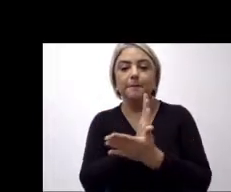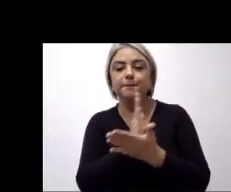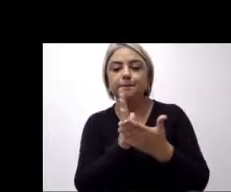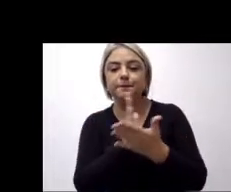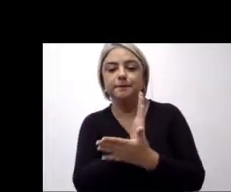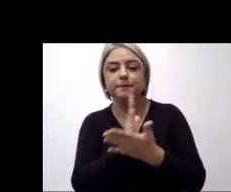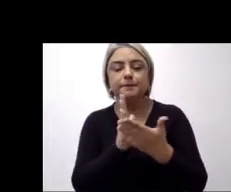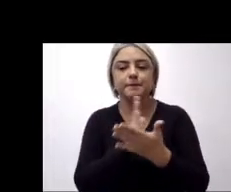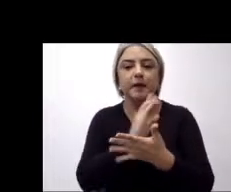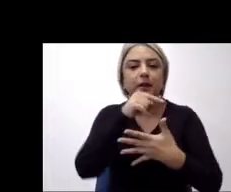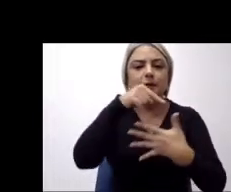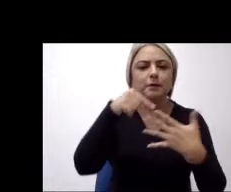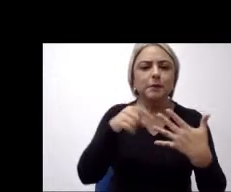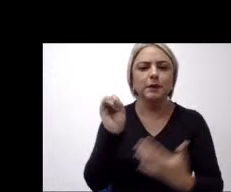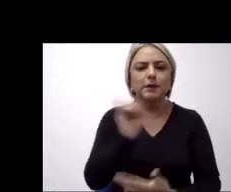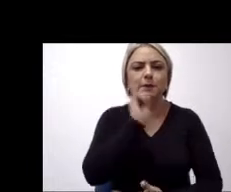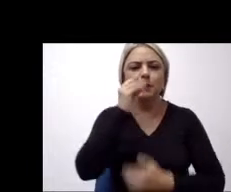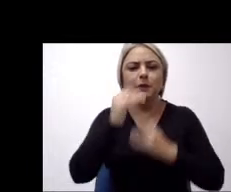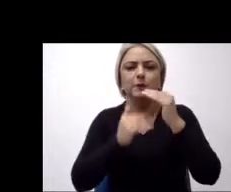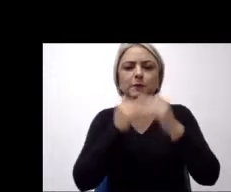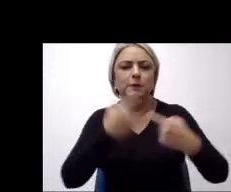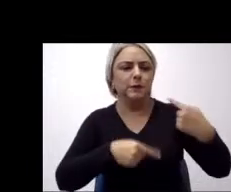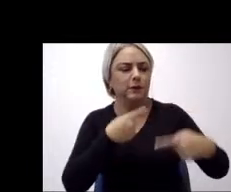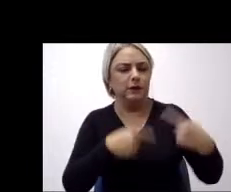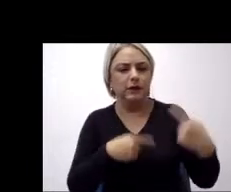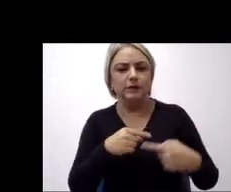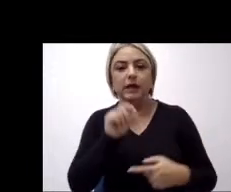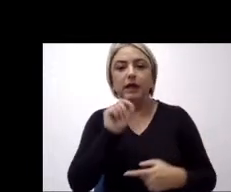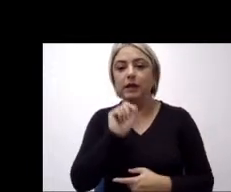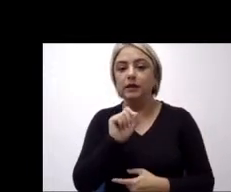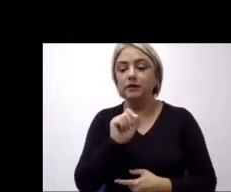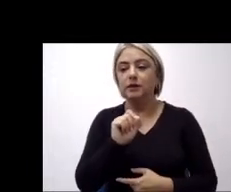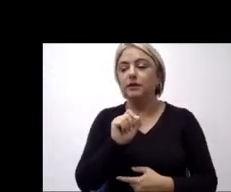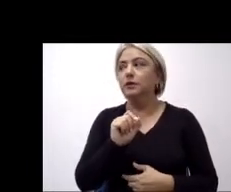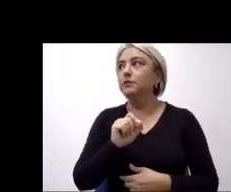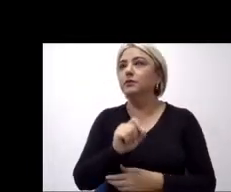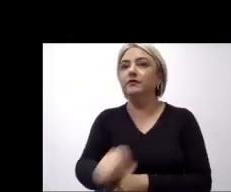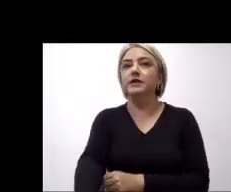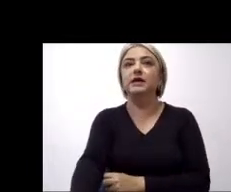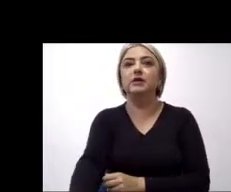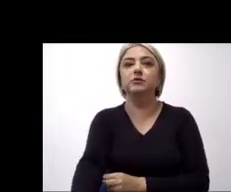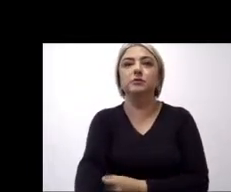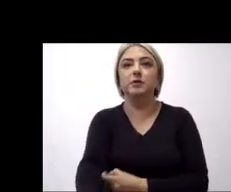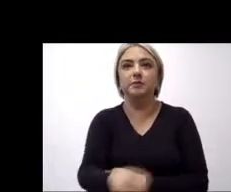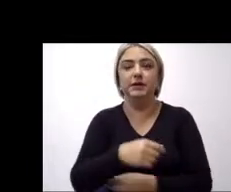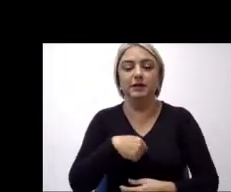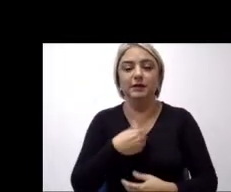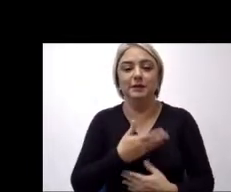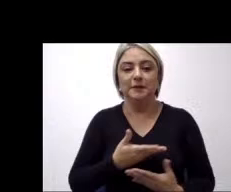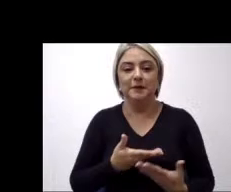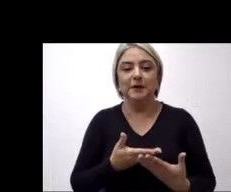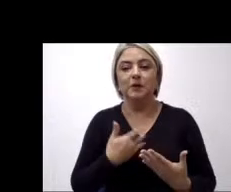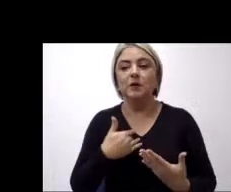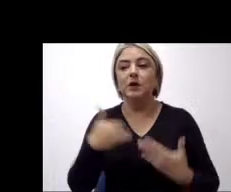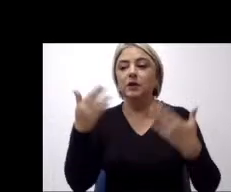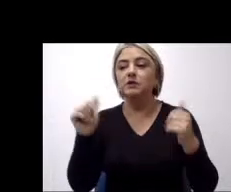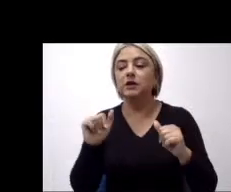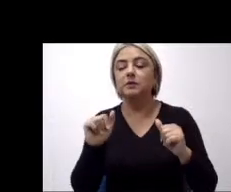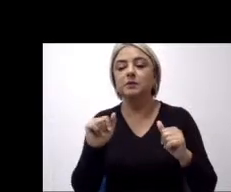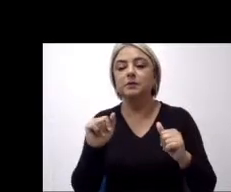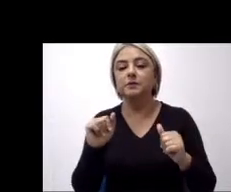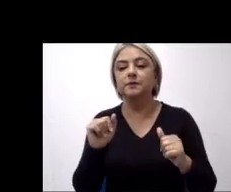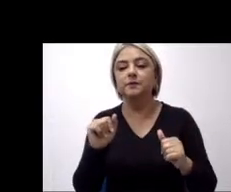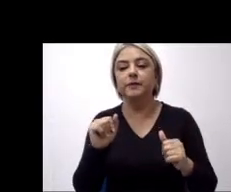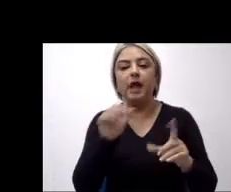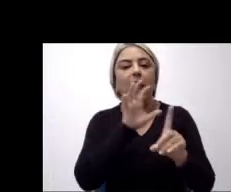process that I would like to integrate in the what I call pragmatist approach. So just